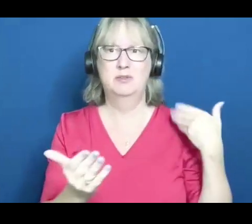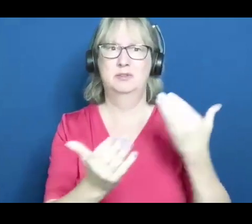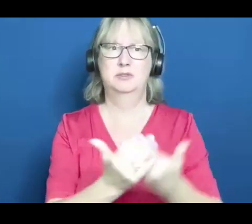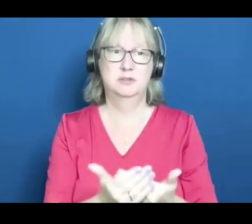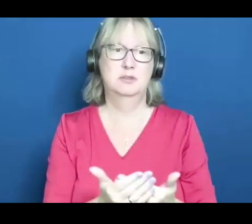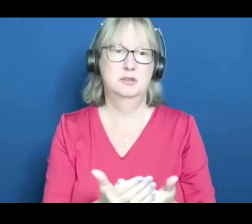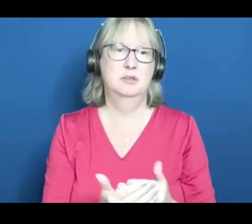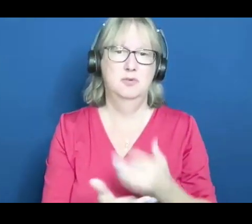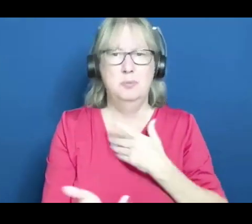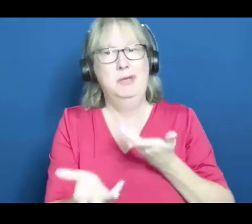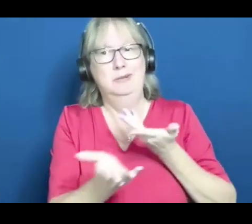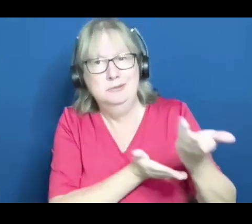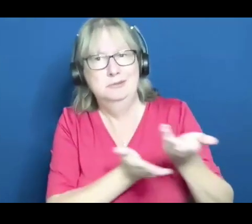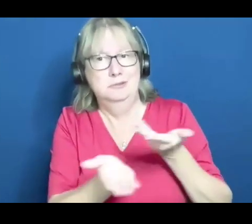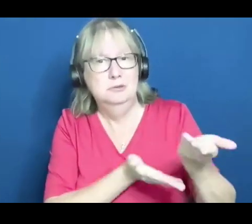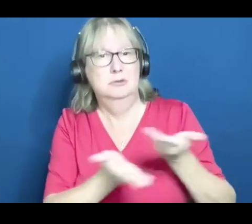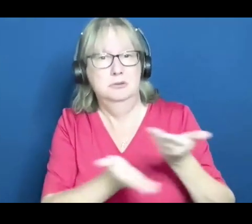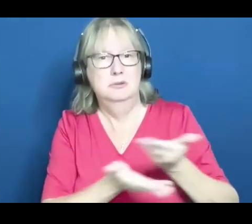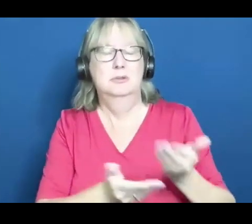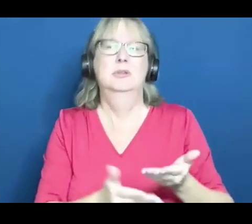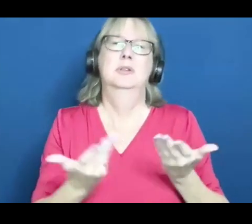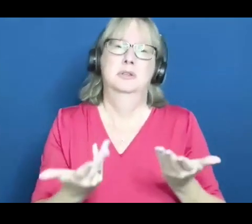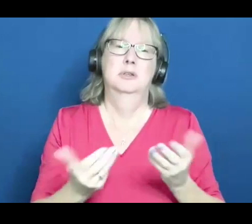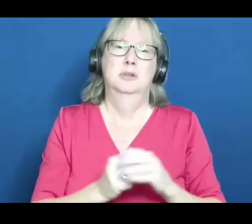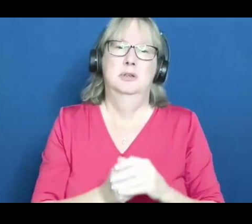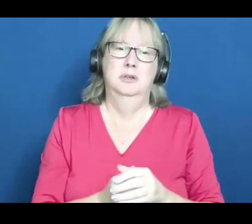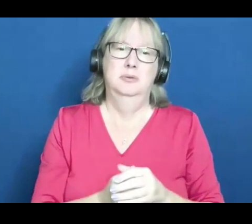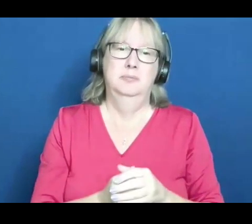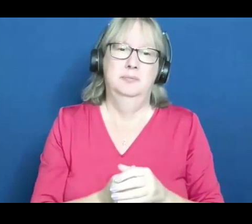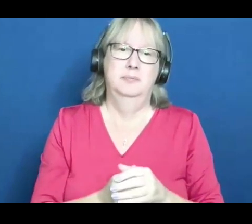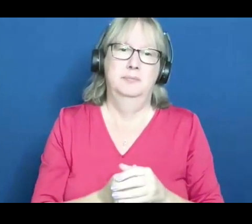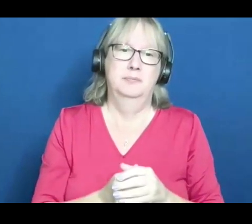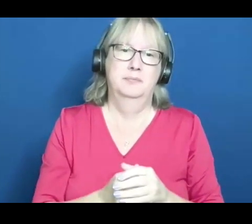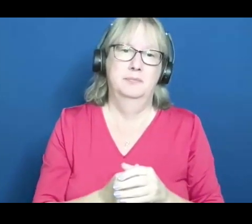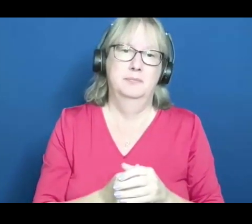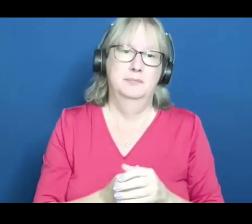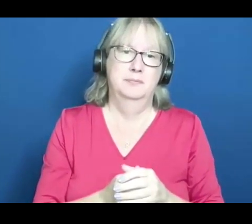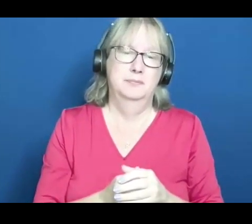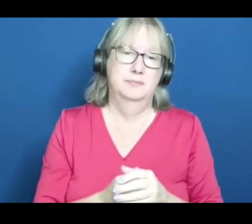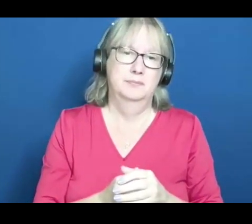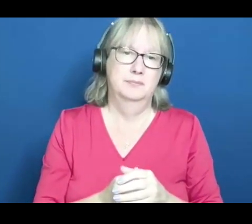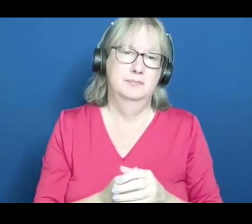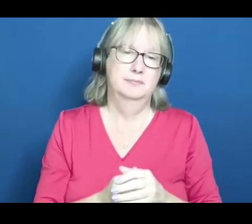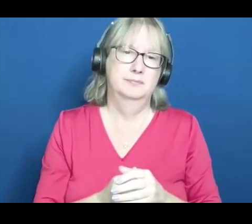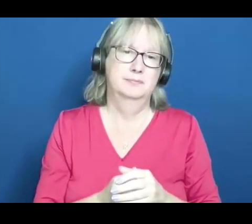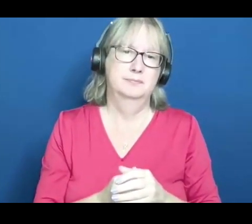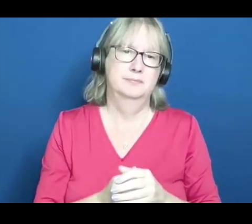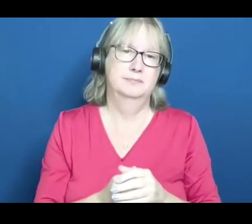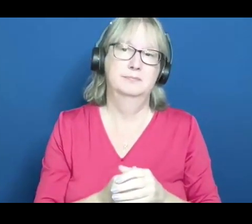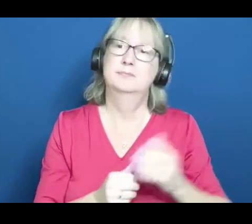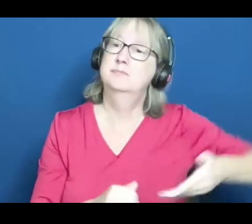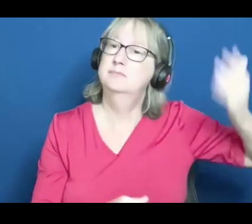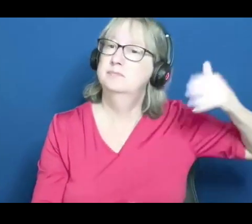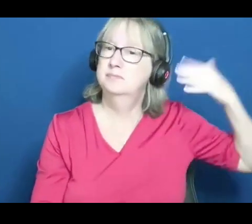haven't we, David? Yeah. And this is the idea that you know, generally in the past we've looked at